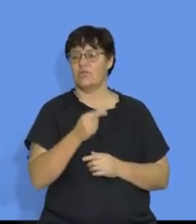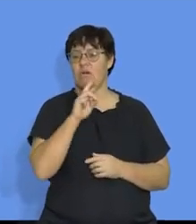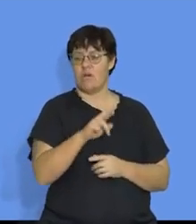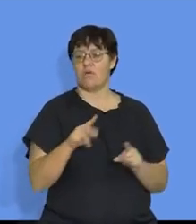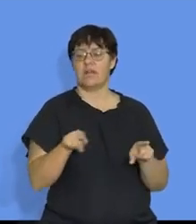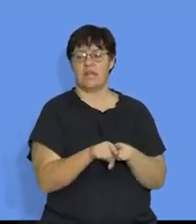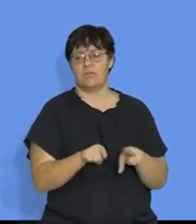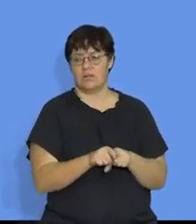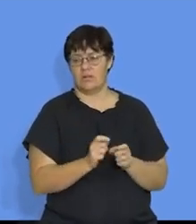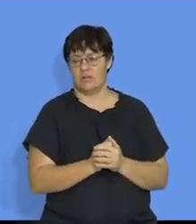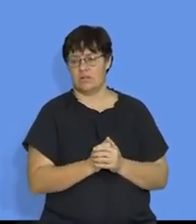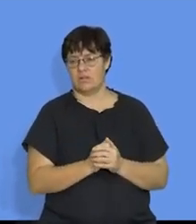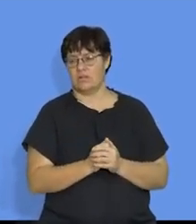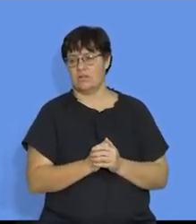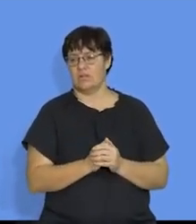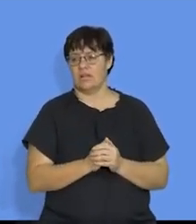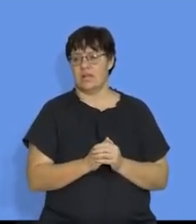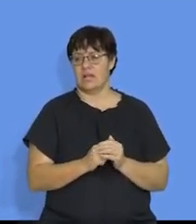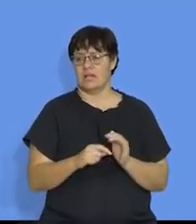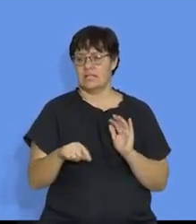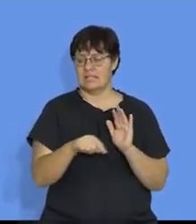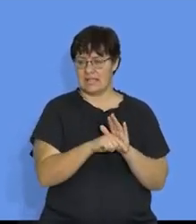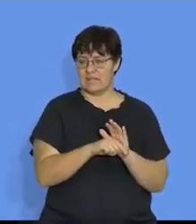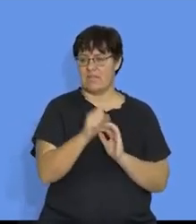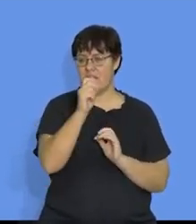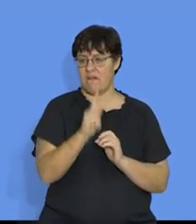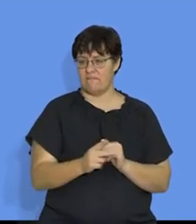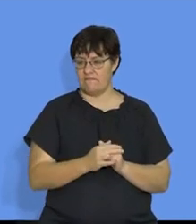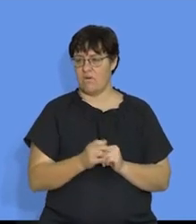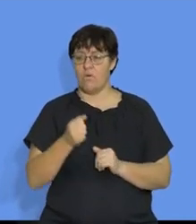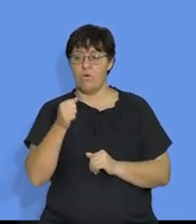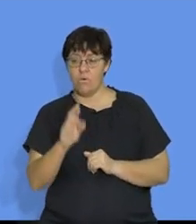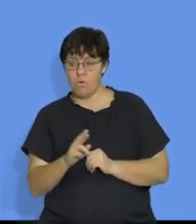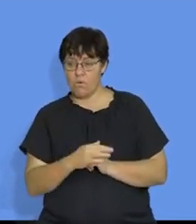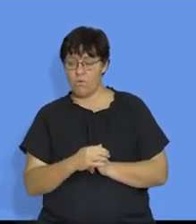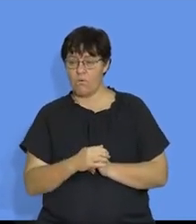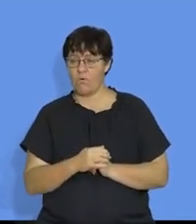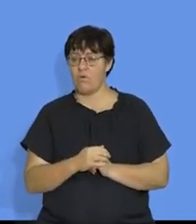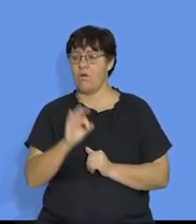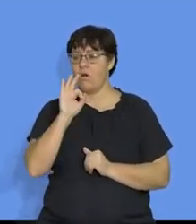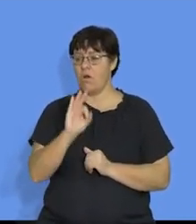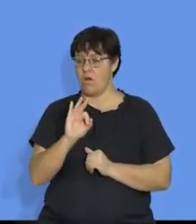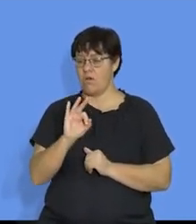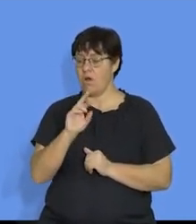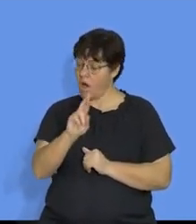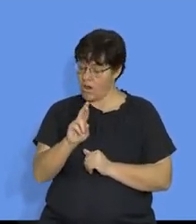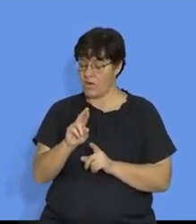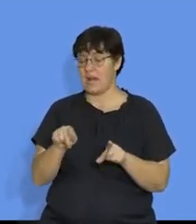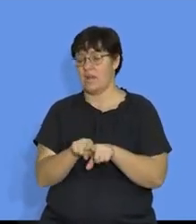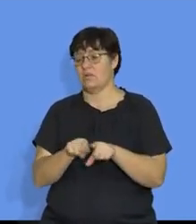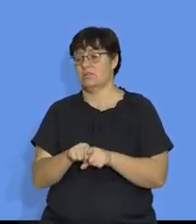that R will be equal to negative 1/2, or R will be equal